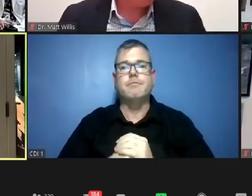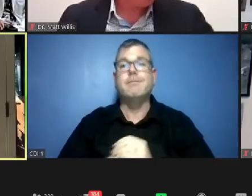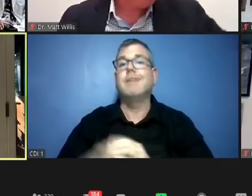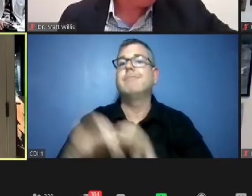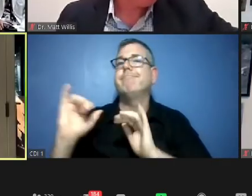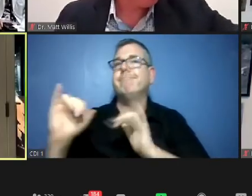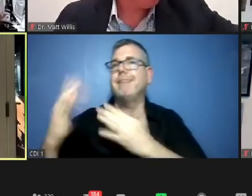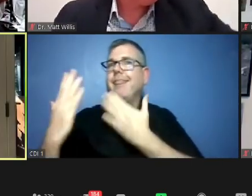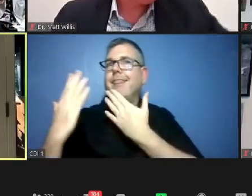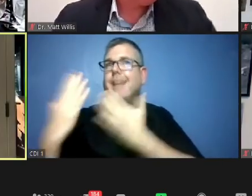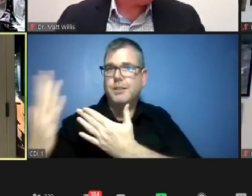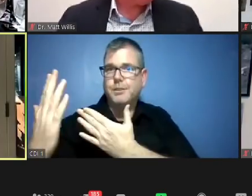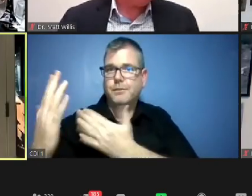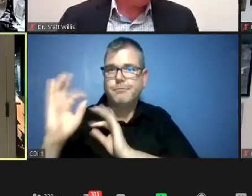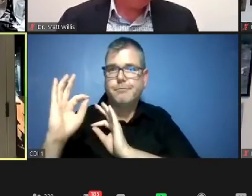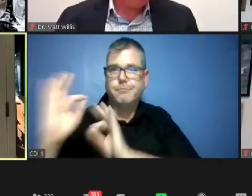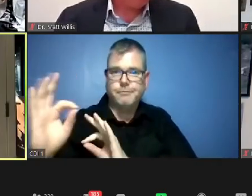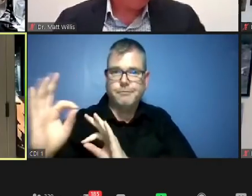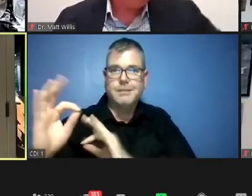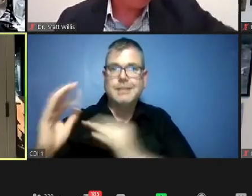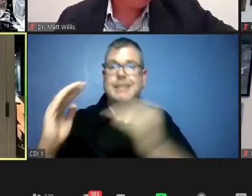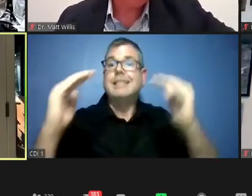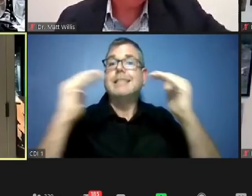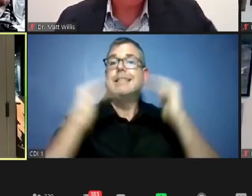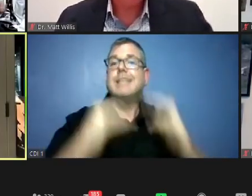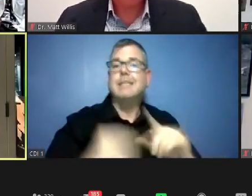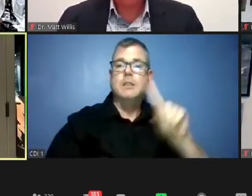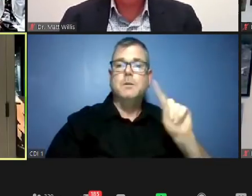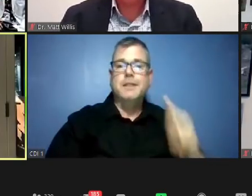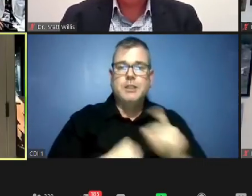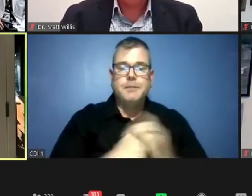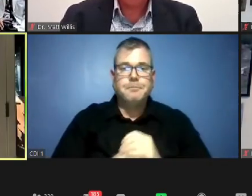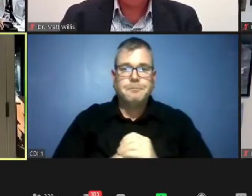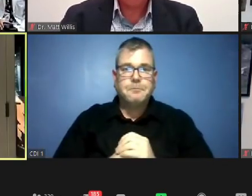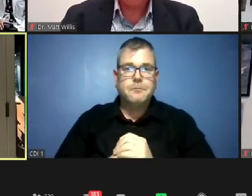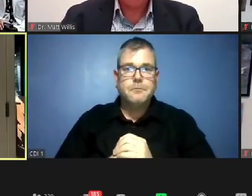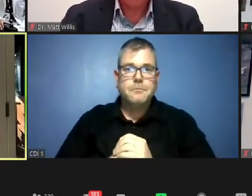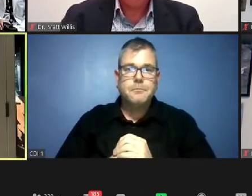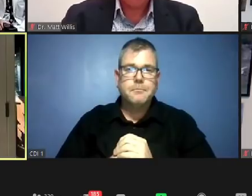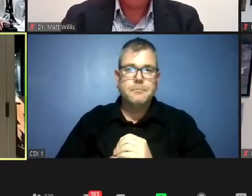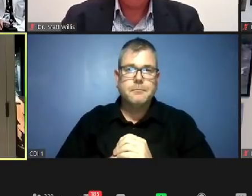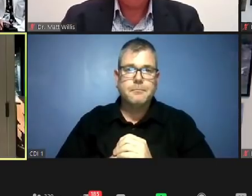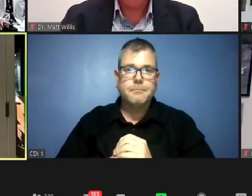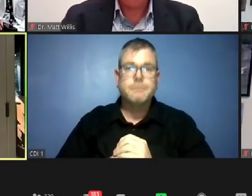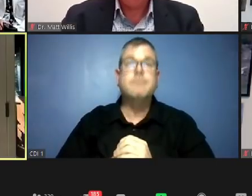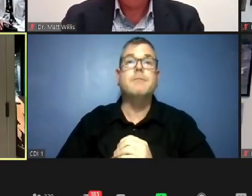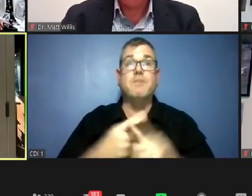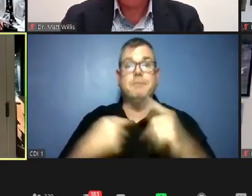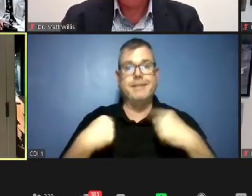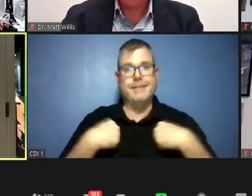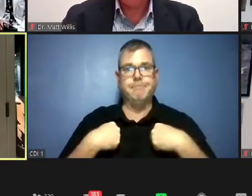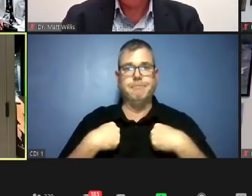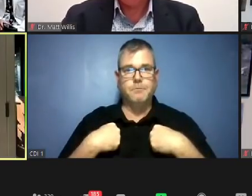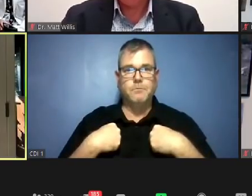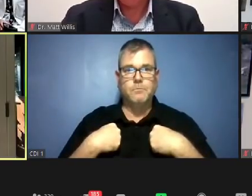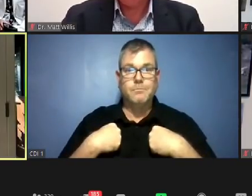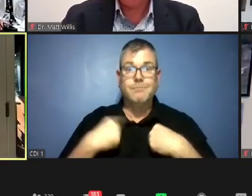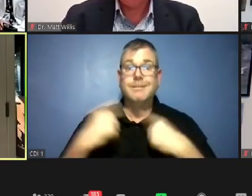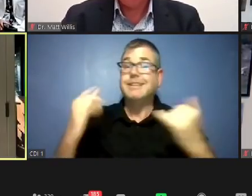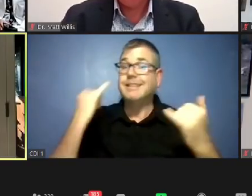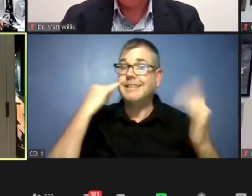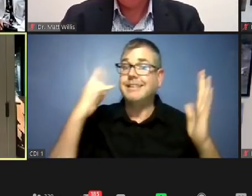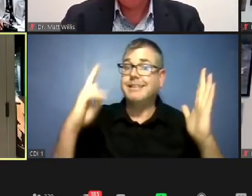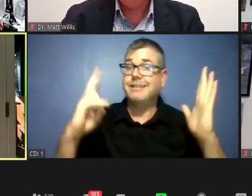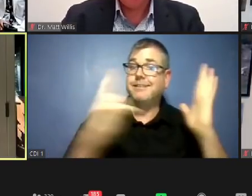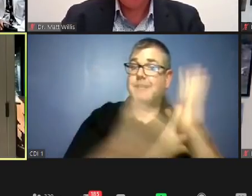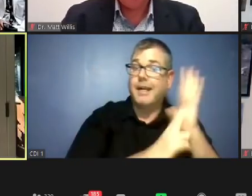Another frequent question, also low-hanging fruit, so I'll take this one, is once we sign up and we are eligible to be contacted for the